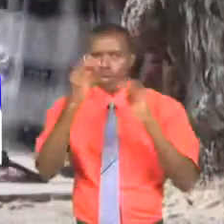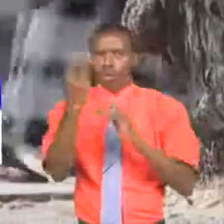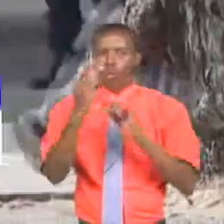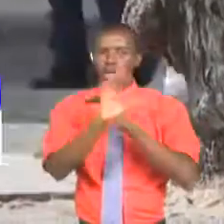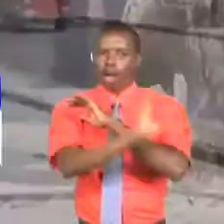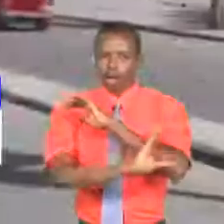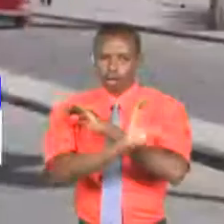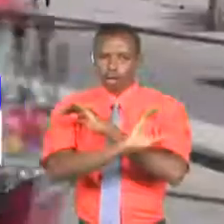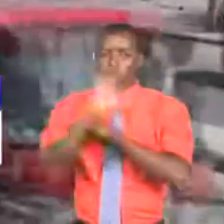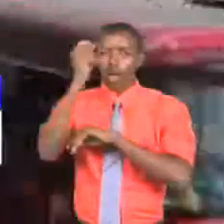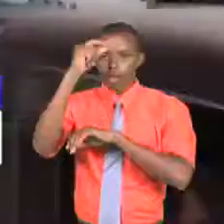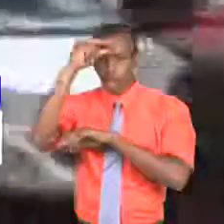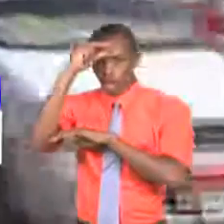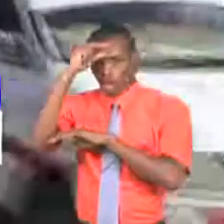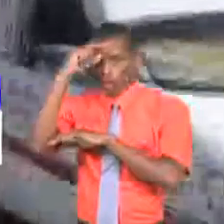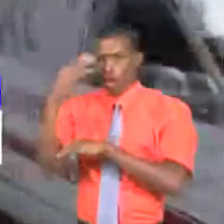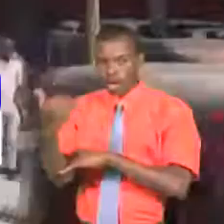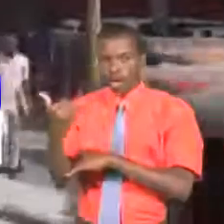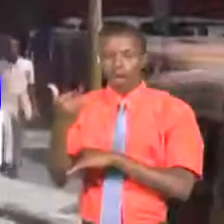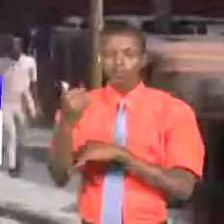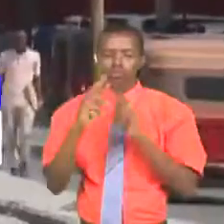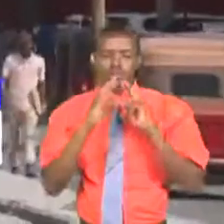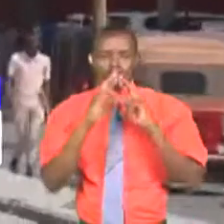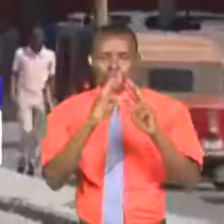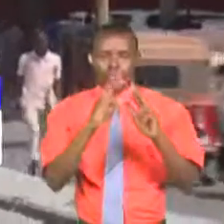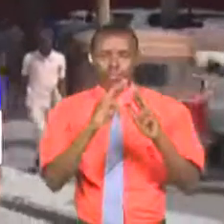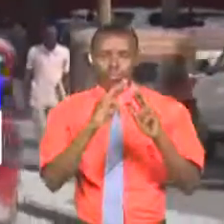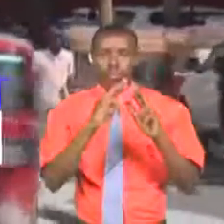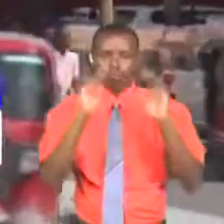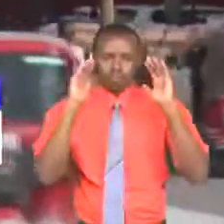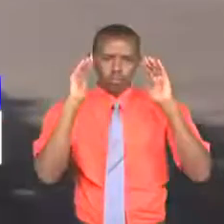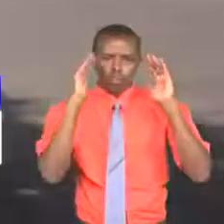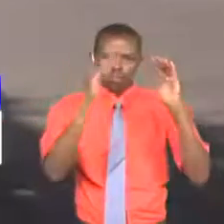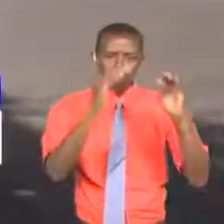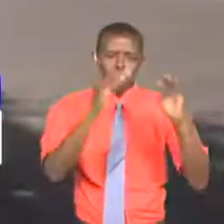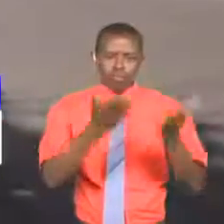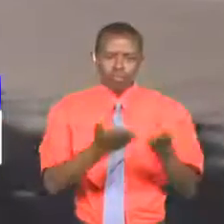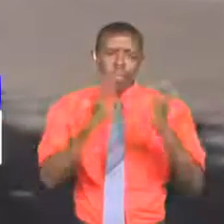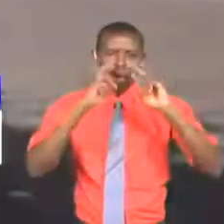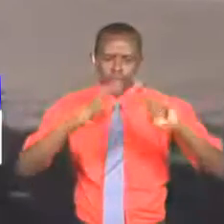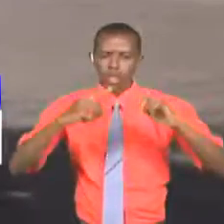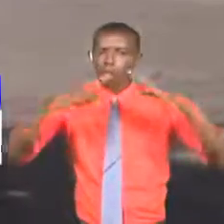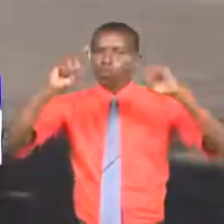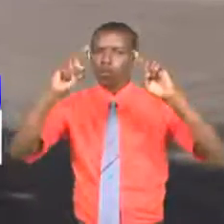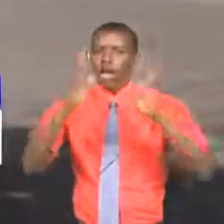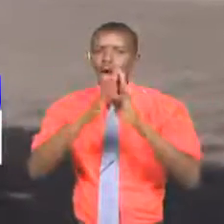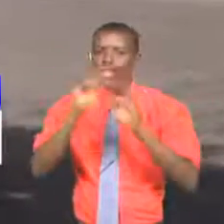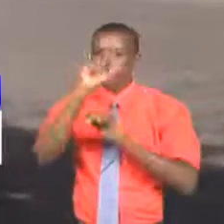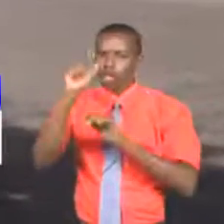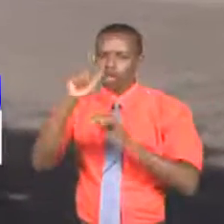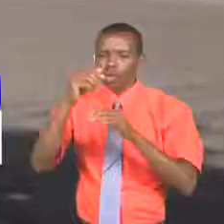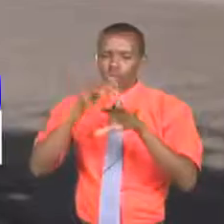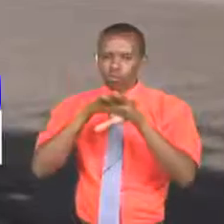two countries. The Kenyan government now welcomes the report and affirms its commitment to fostering peace, prosperity and regional